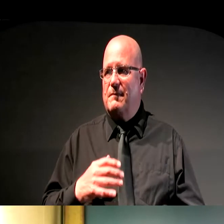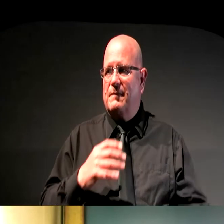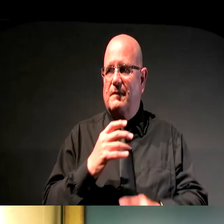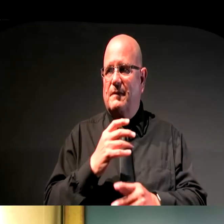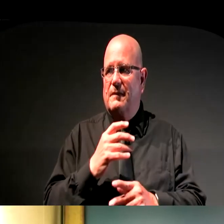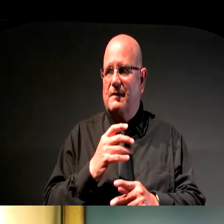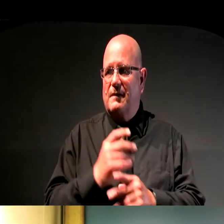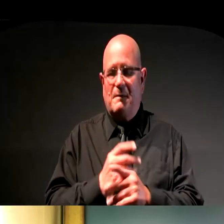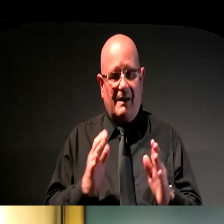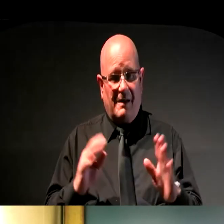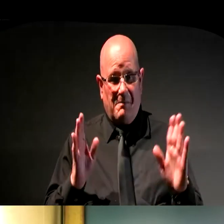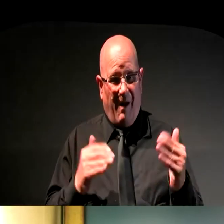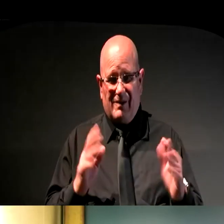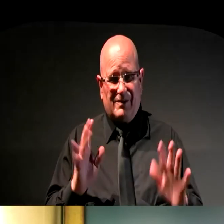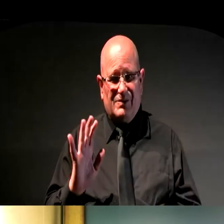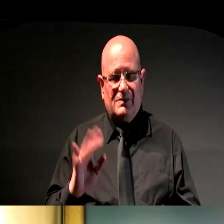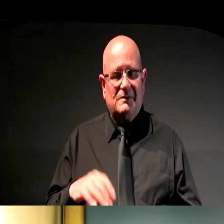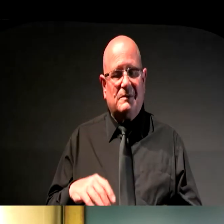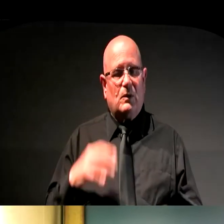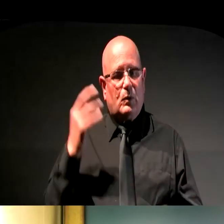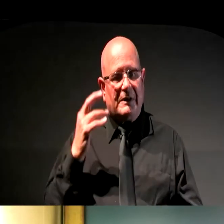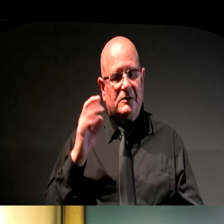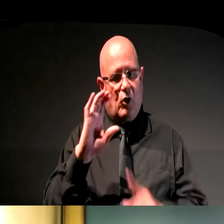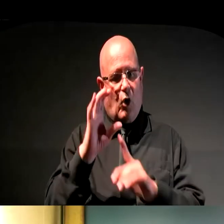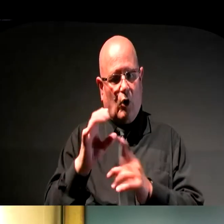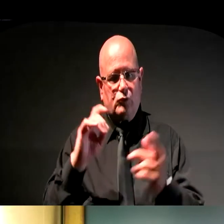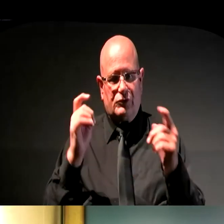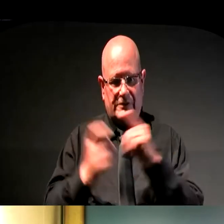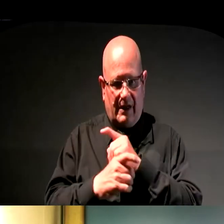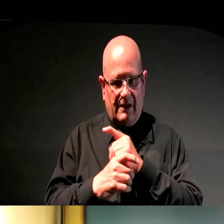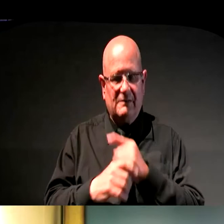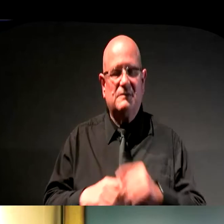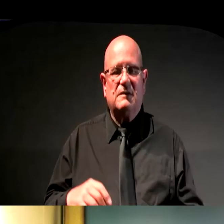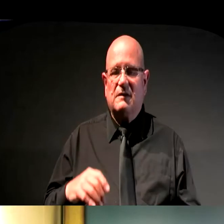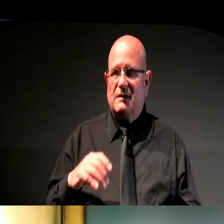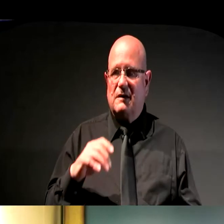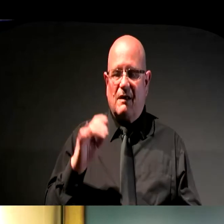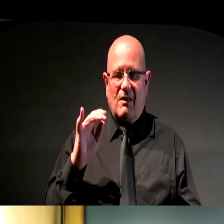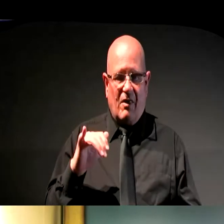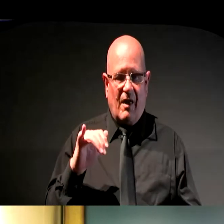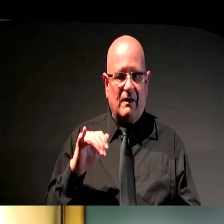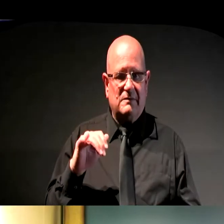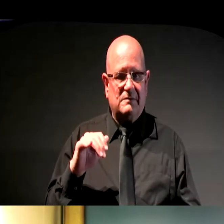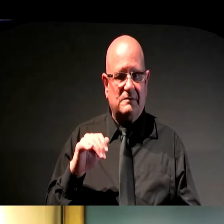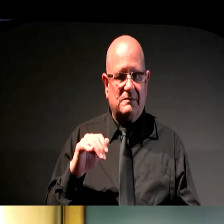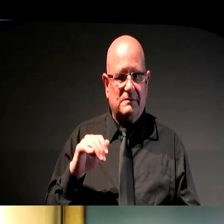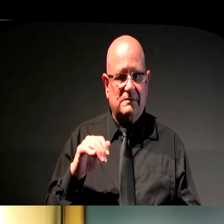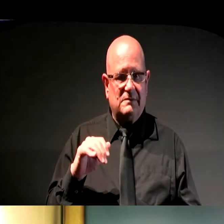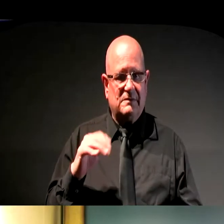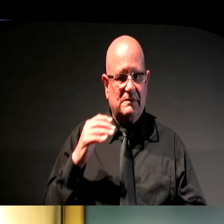is realizing that it's cultural changes and it's acceptance and open-mindedness that most neurodiverse people need. Some of